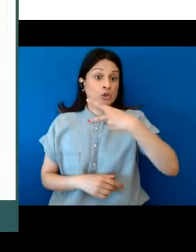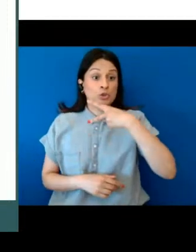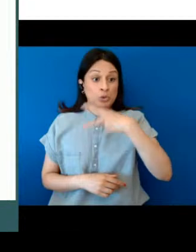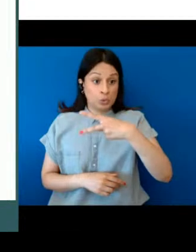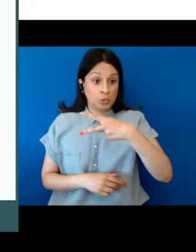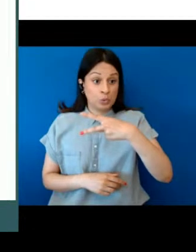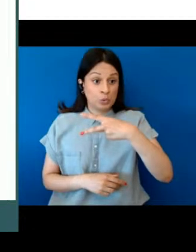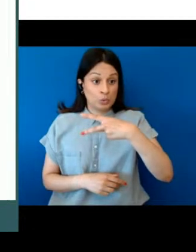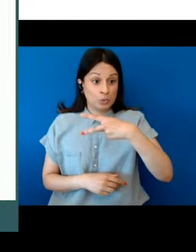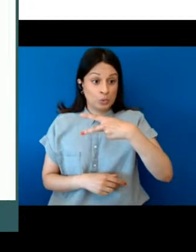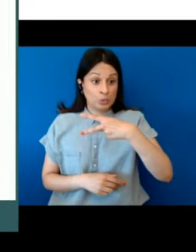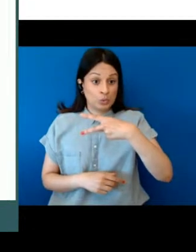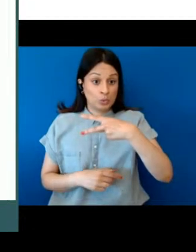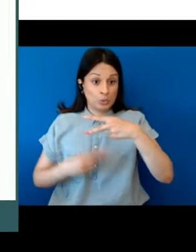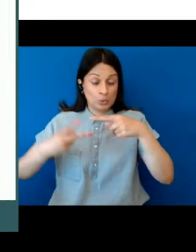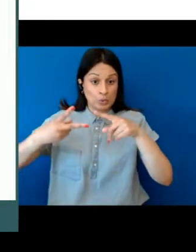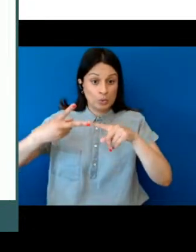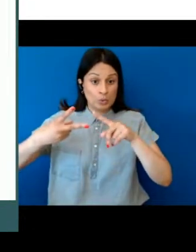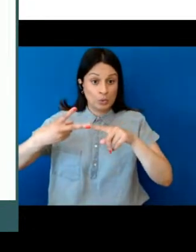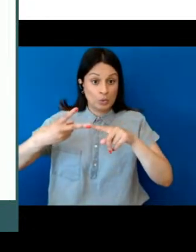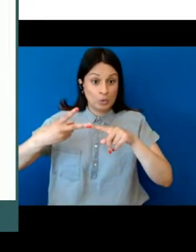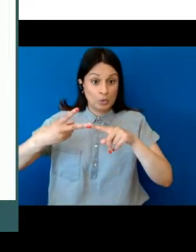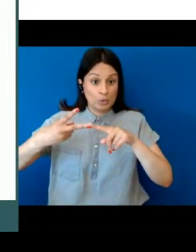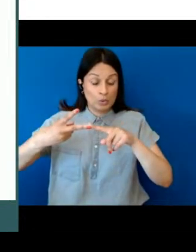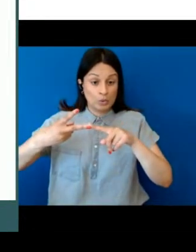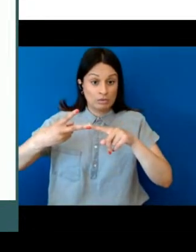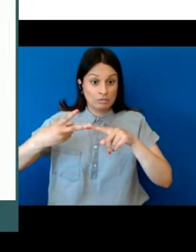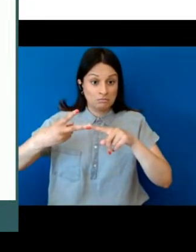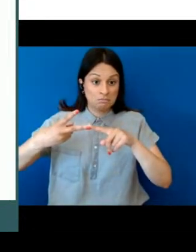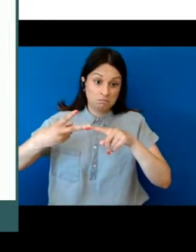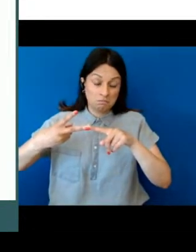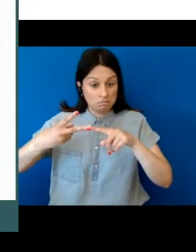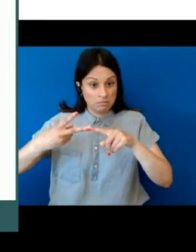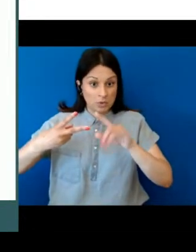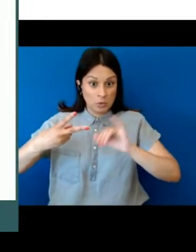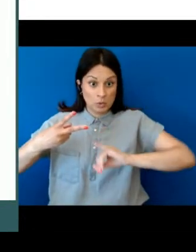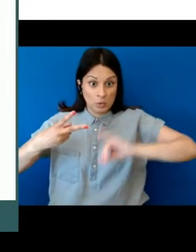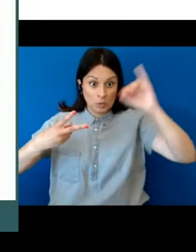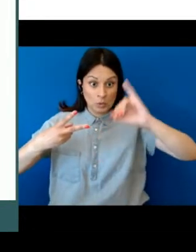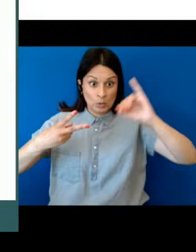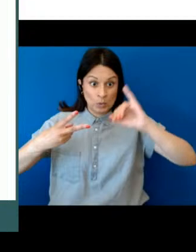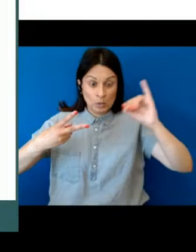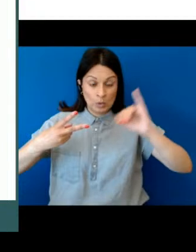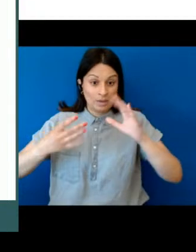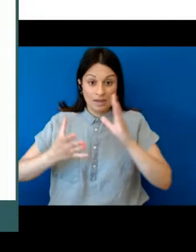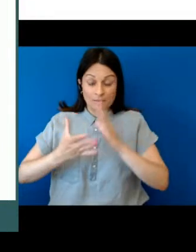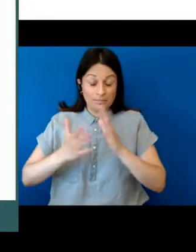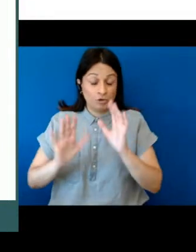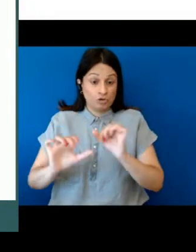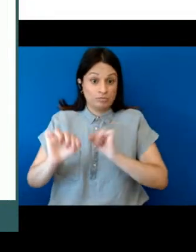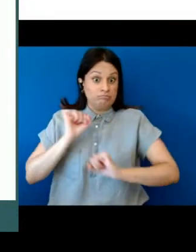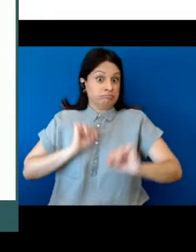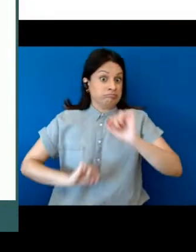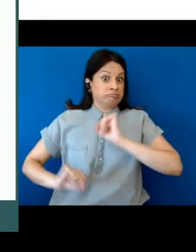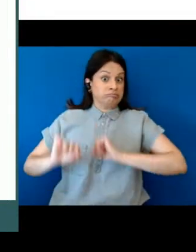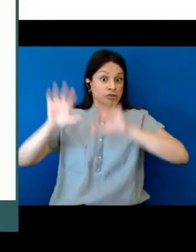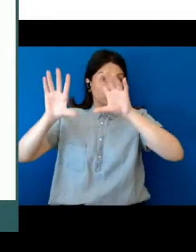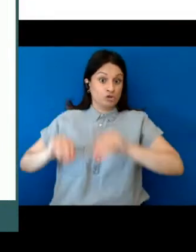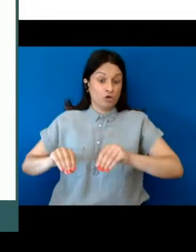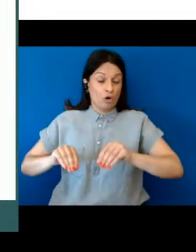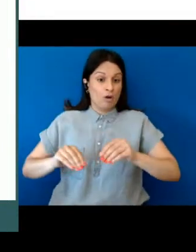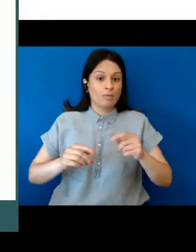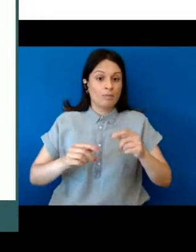of 0.35 is avoid all peanuts, avoid all traces, carry adrenaline and